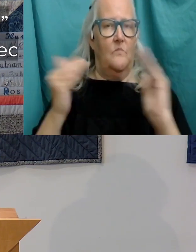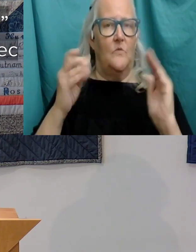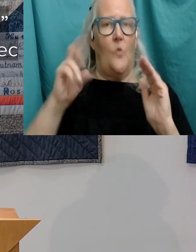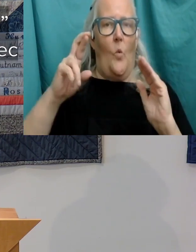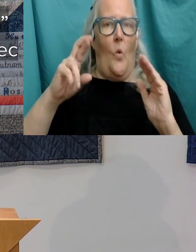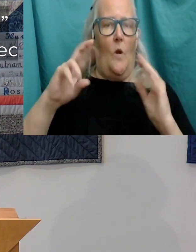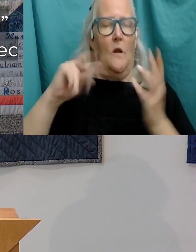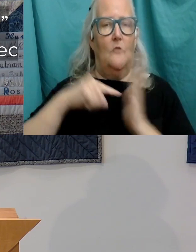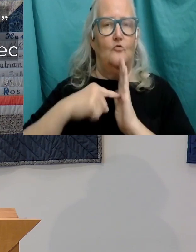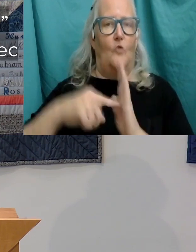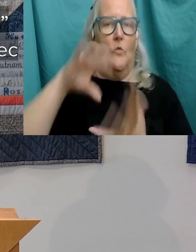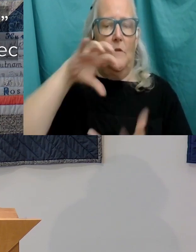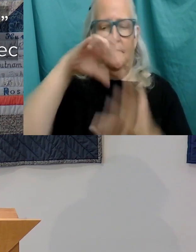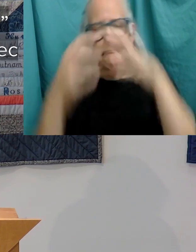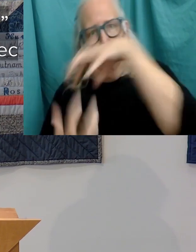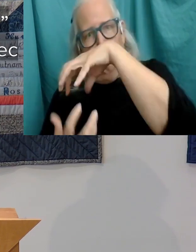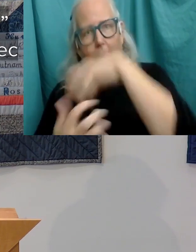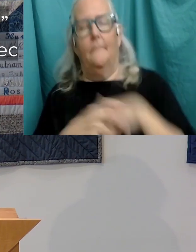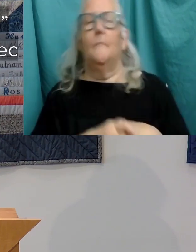Places of this kind